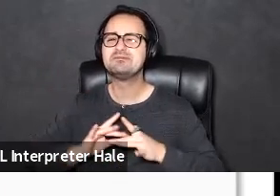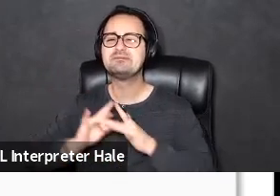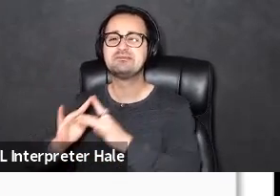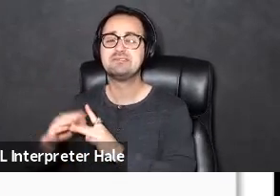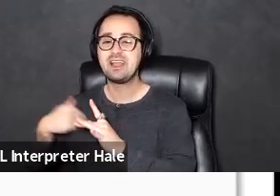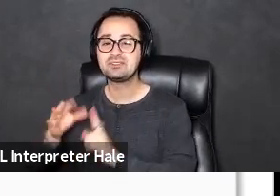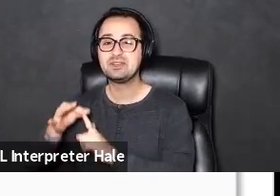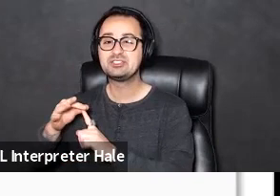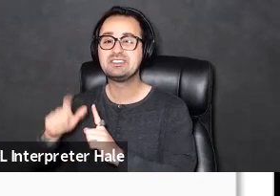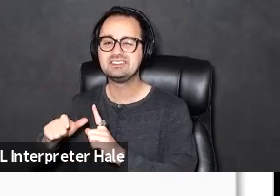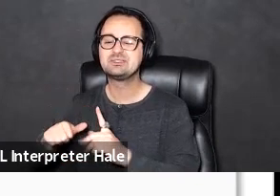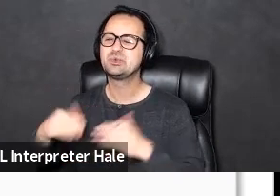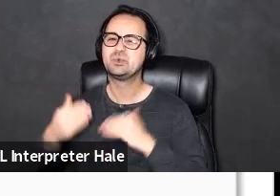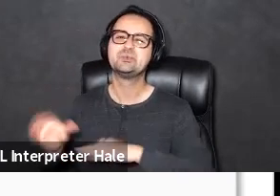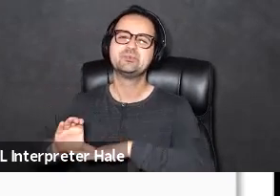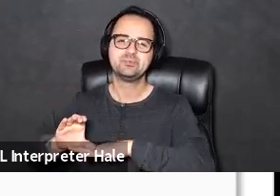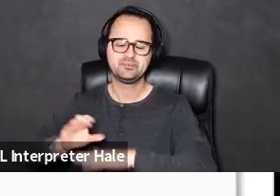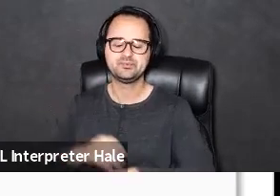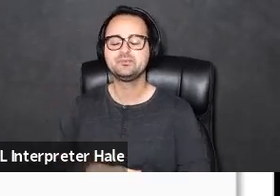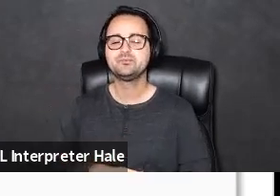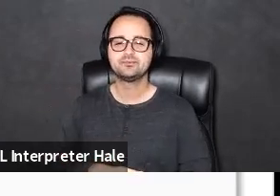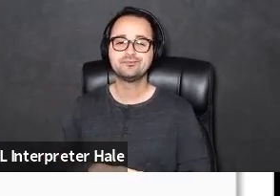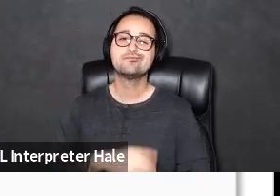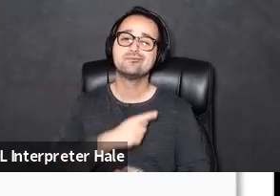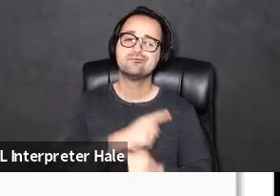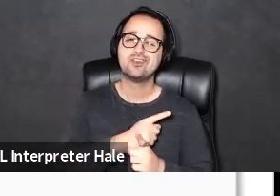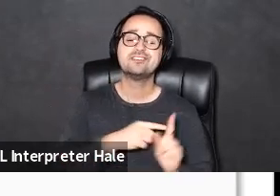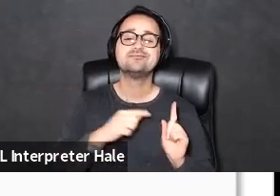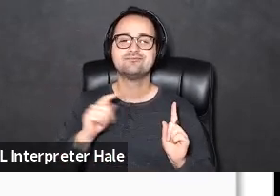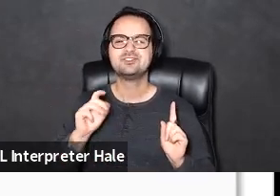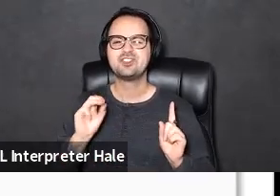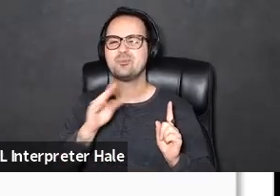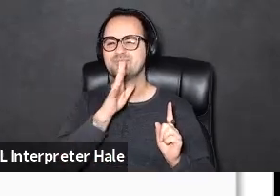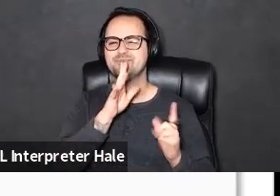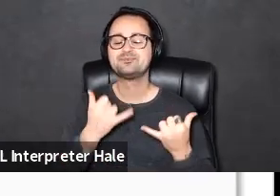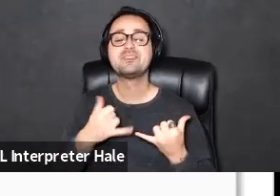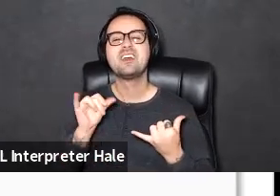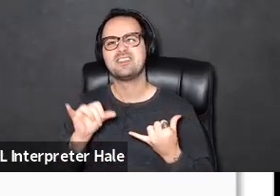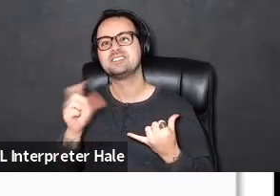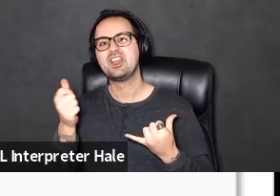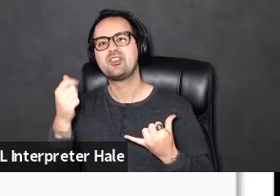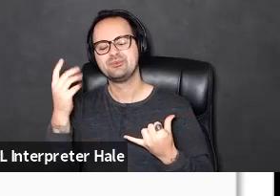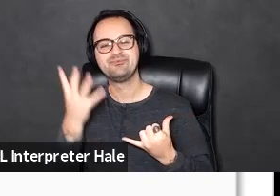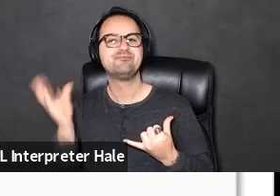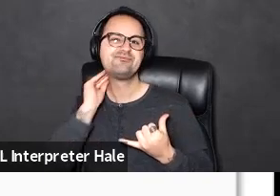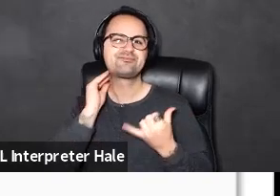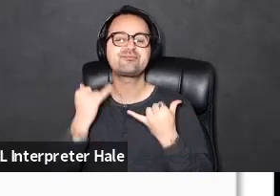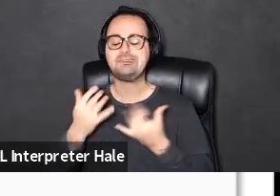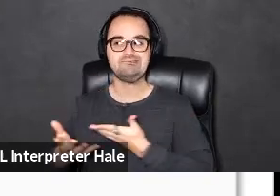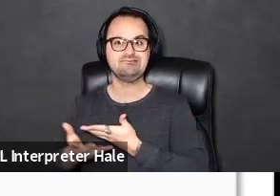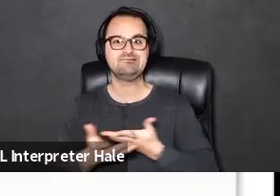special needs. Right. And so that's just, again, another consideration and something to be thinking about in terms of dealing with